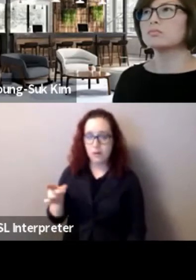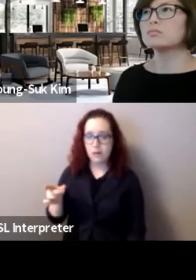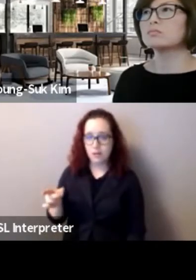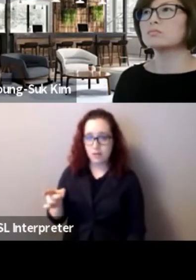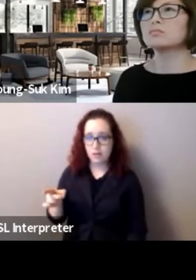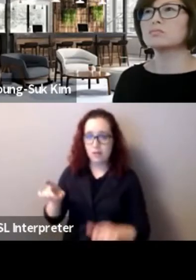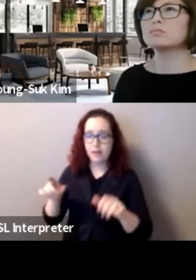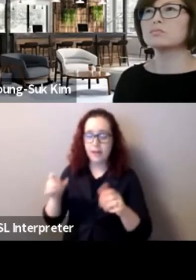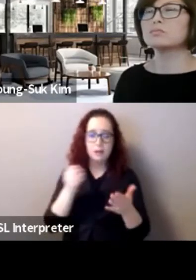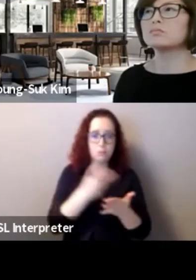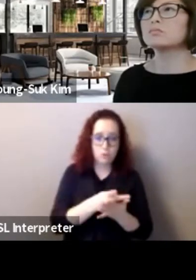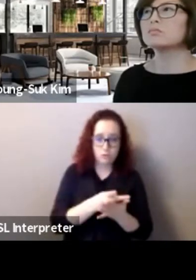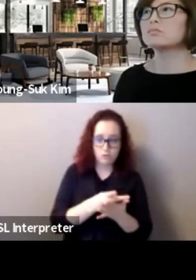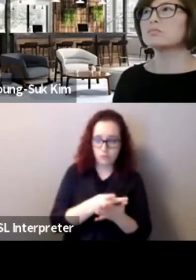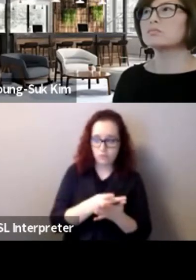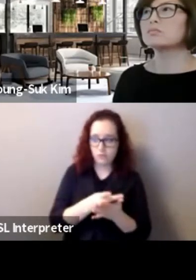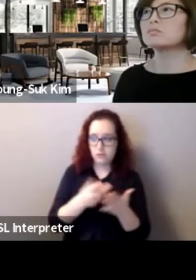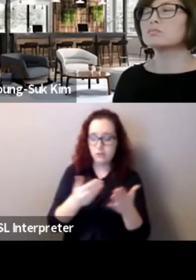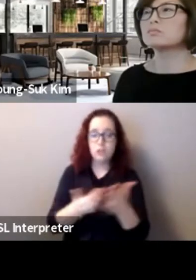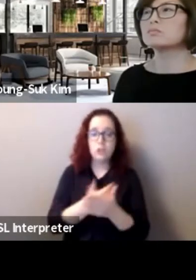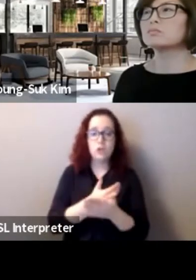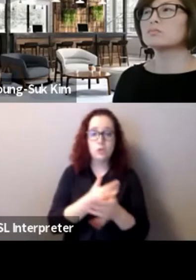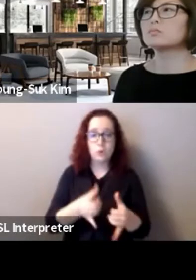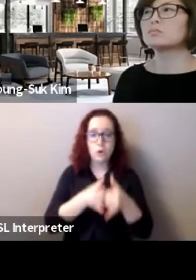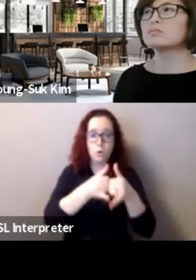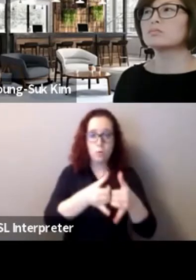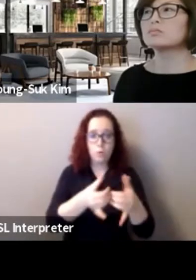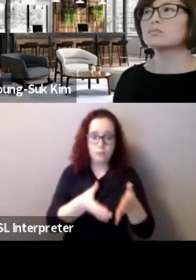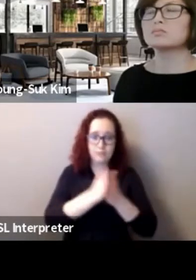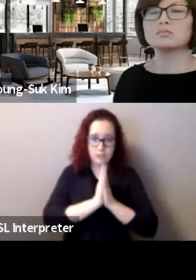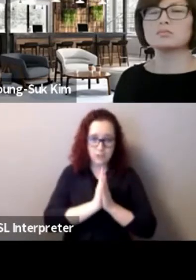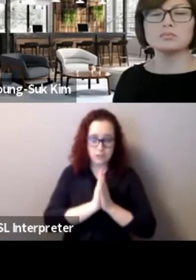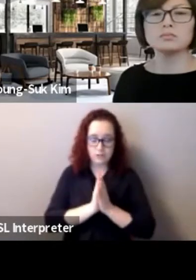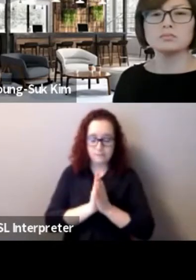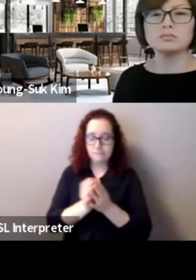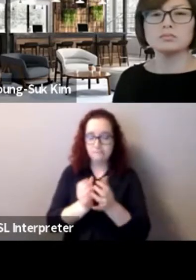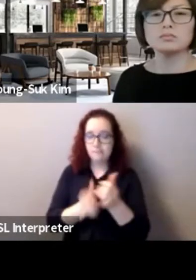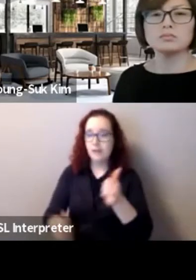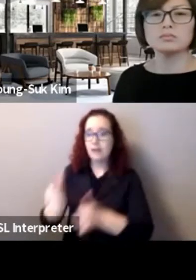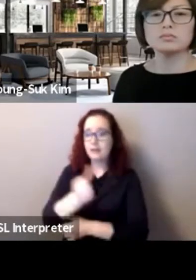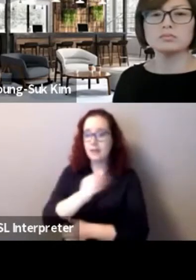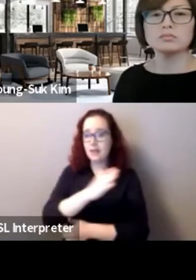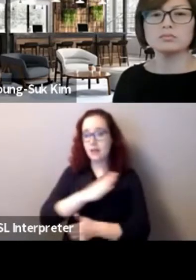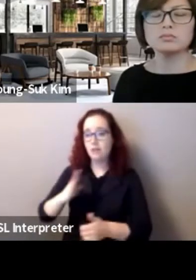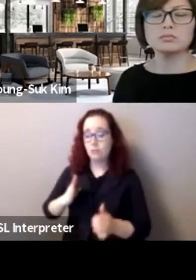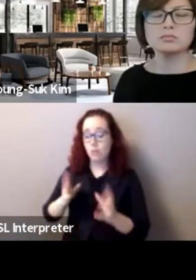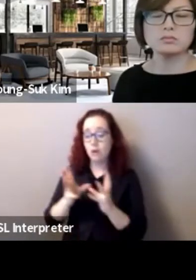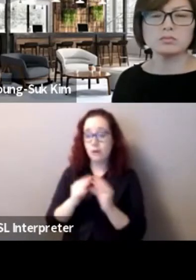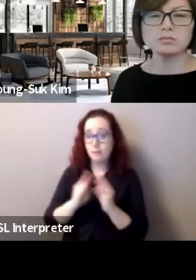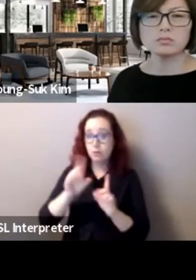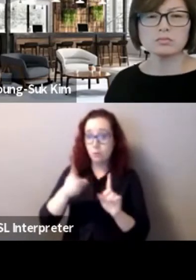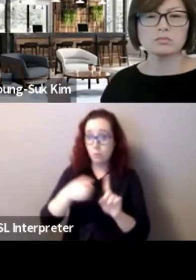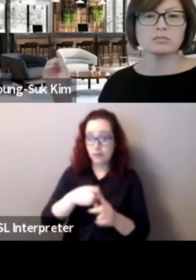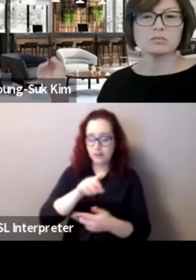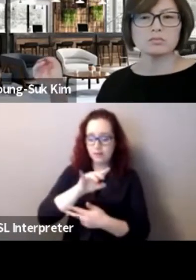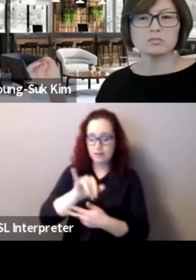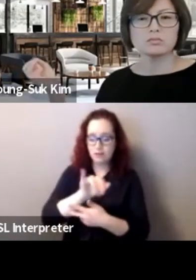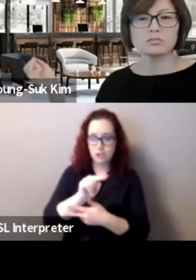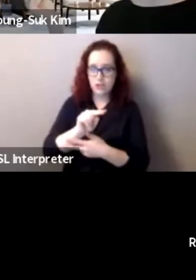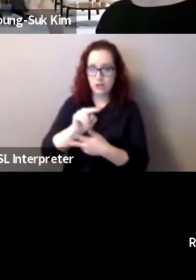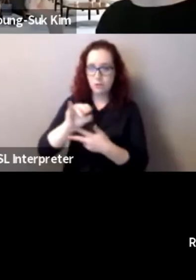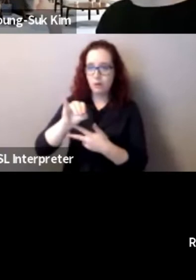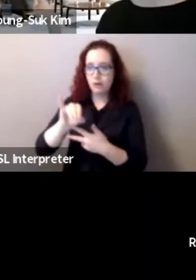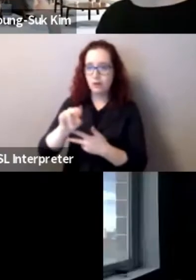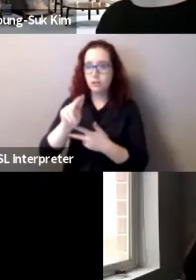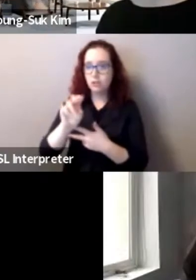actually approve new award petitions. The Executive Board meets in January, June, and